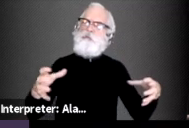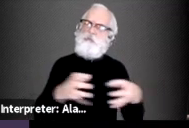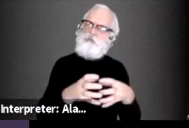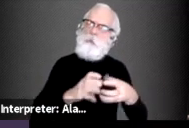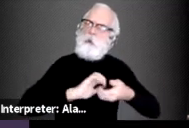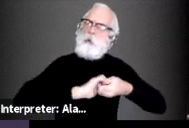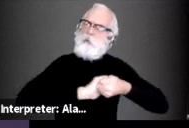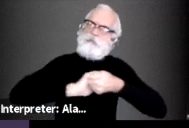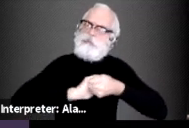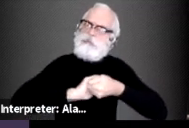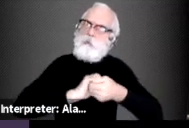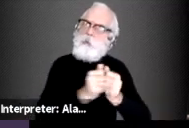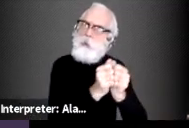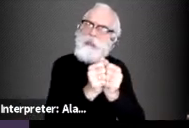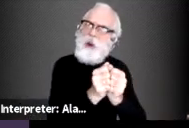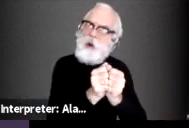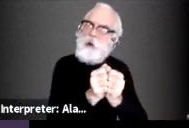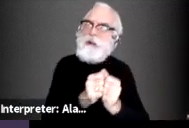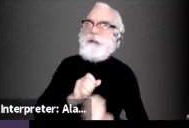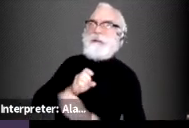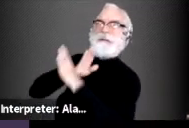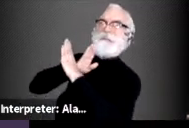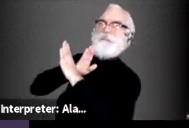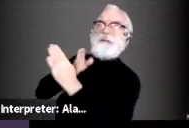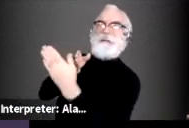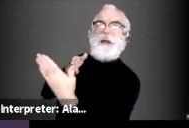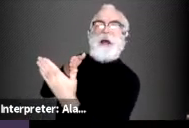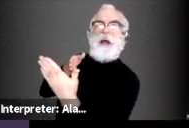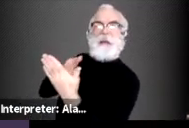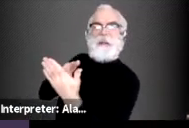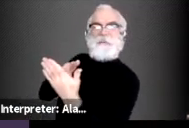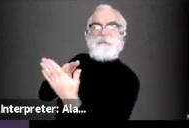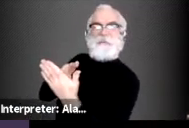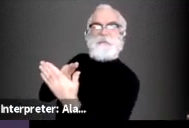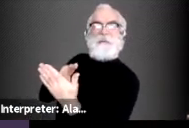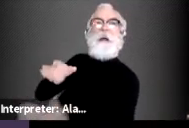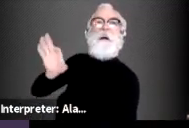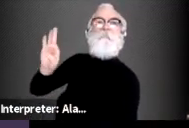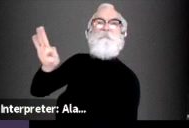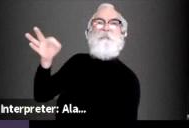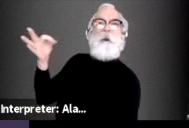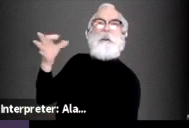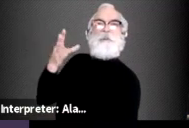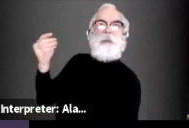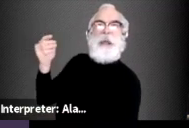against the French in the French and Indian War of 1754 to